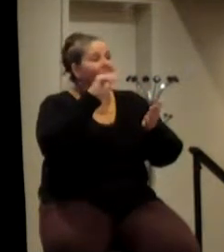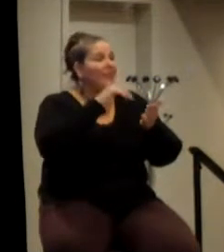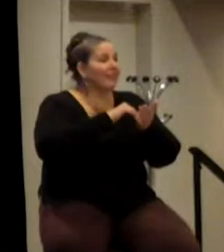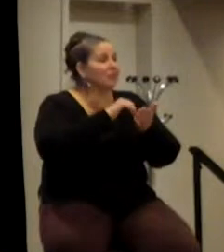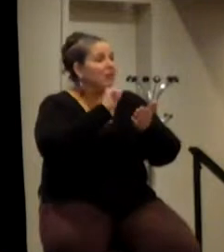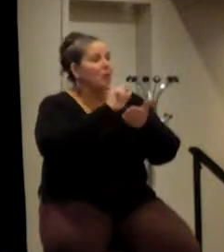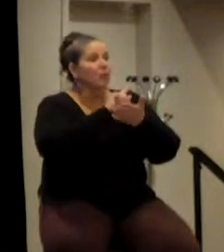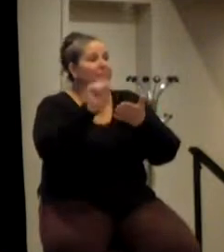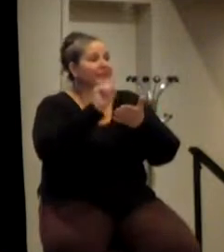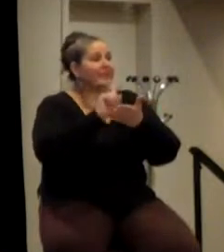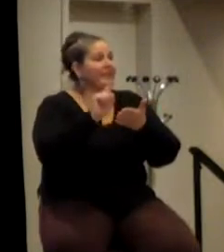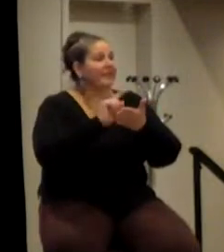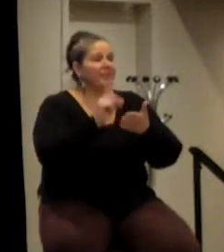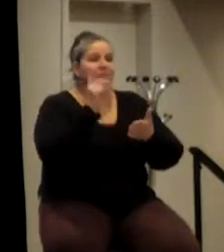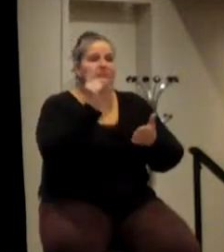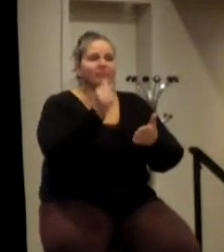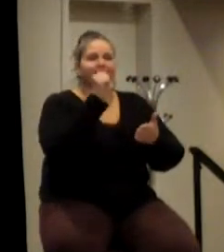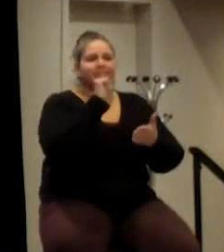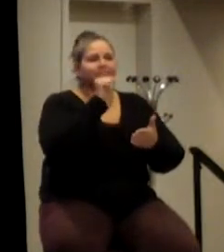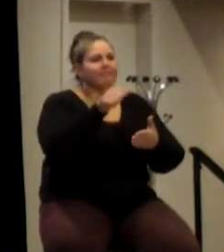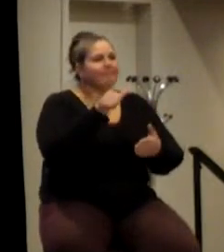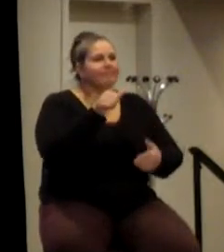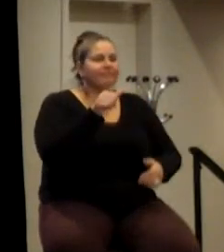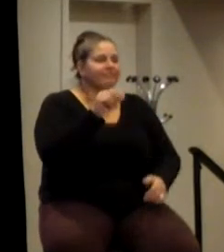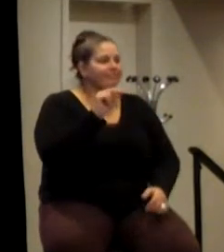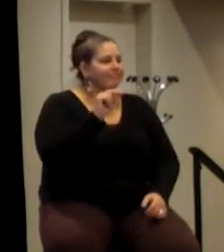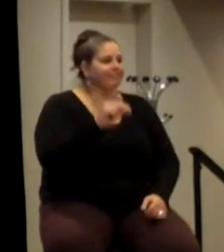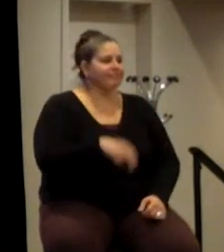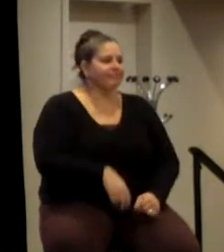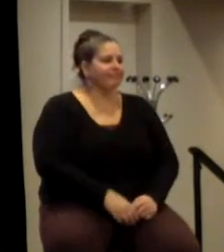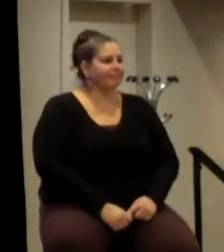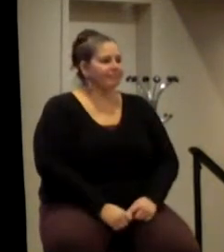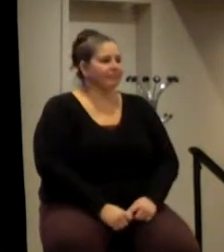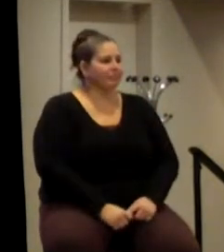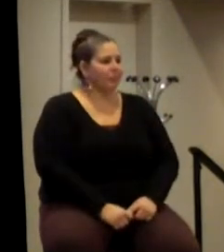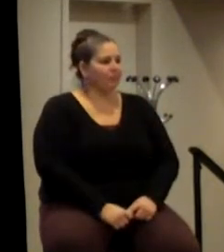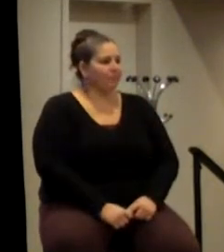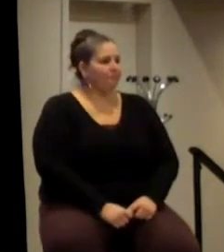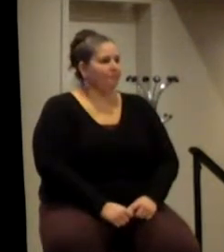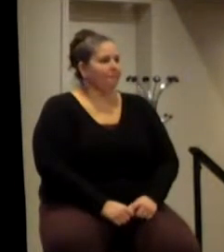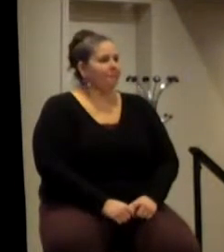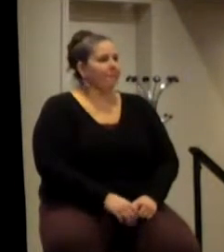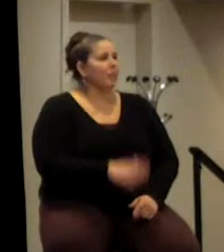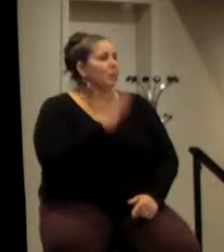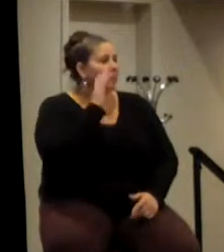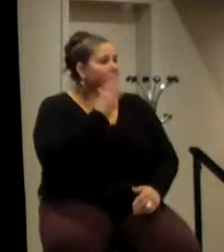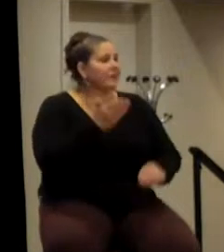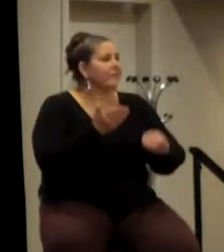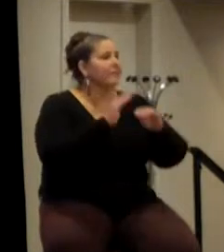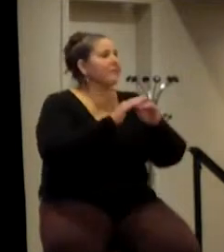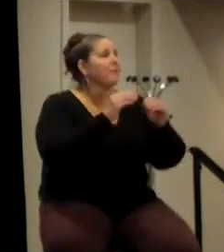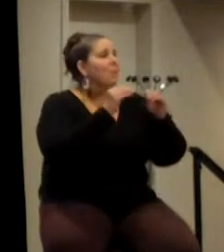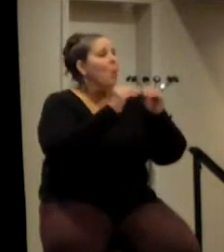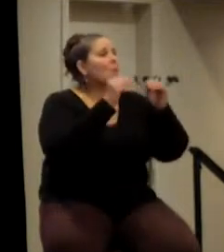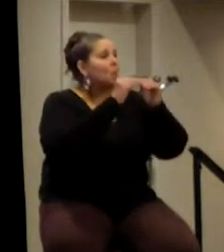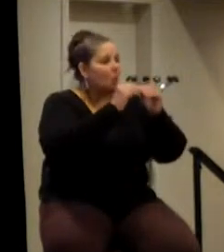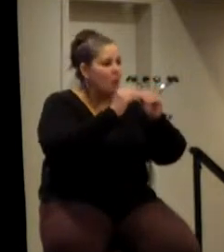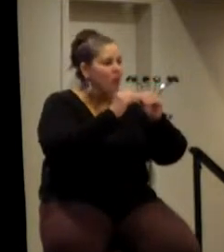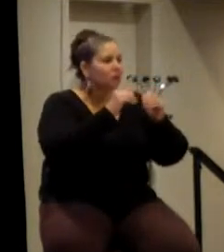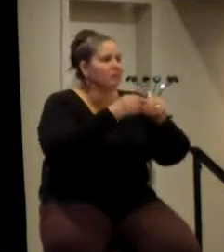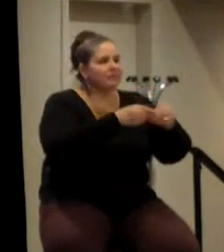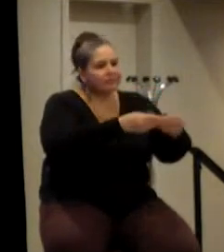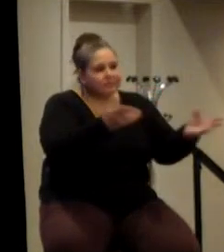would be another injection into the supply chain. And because your long-term